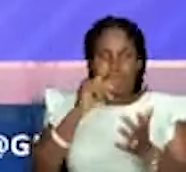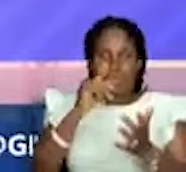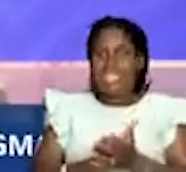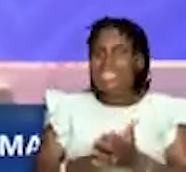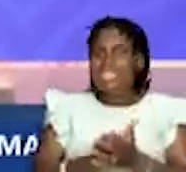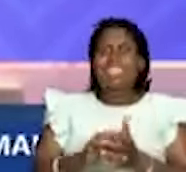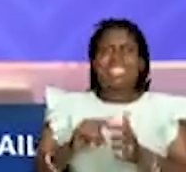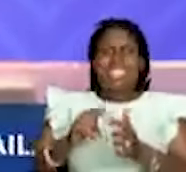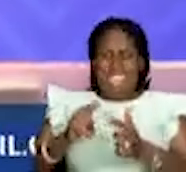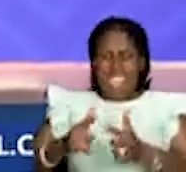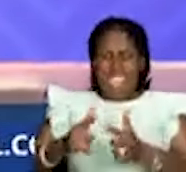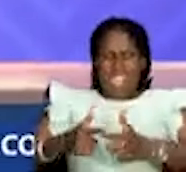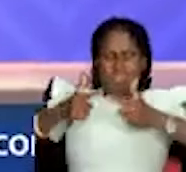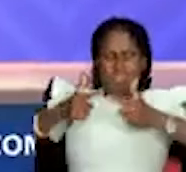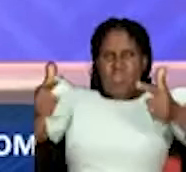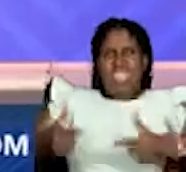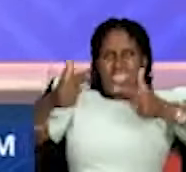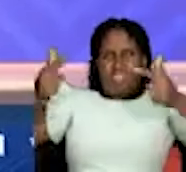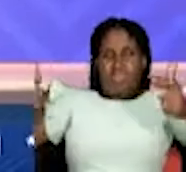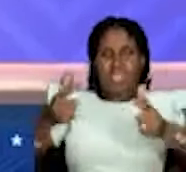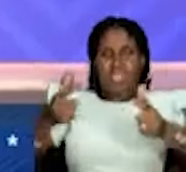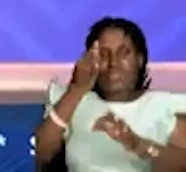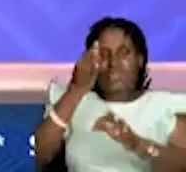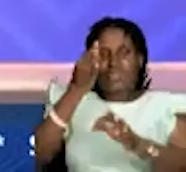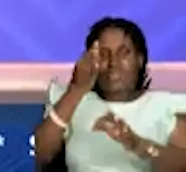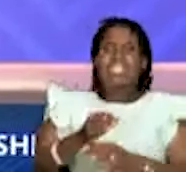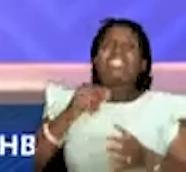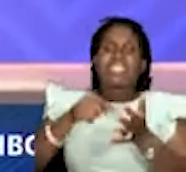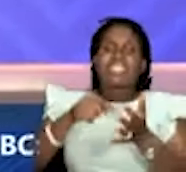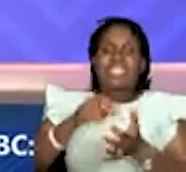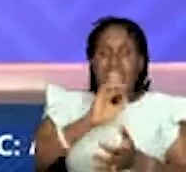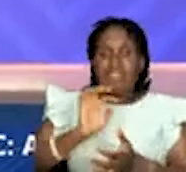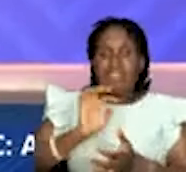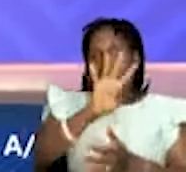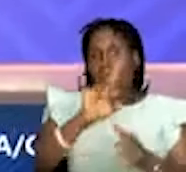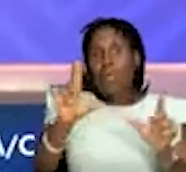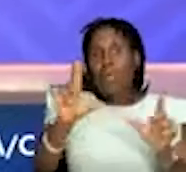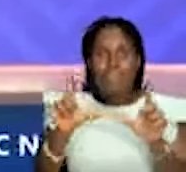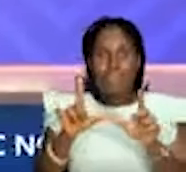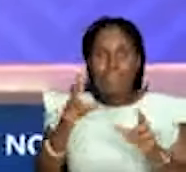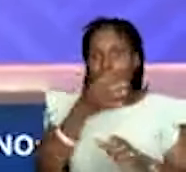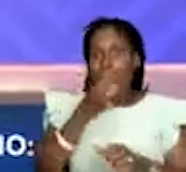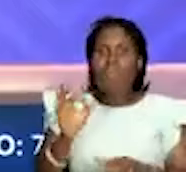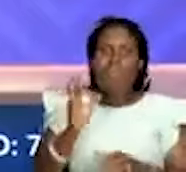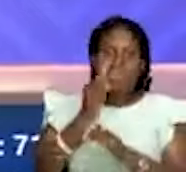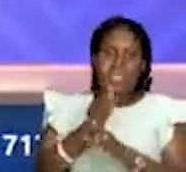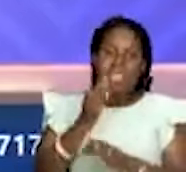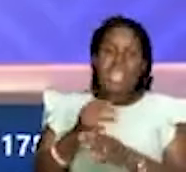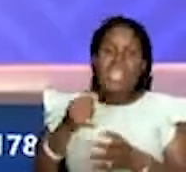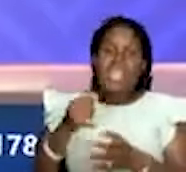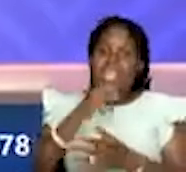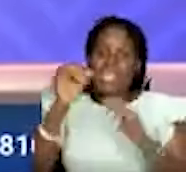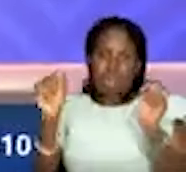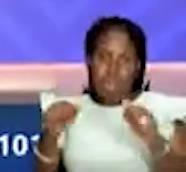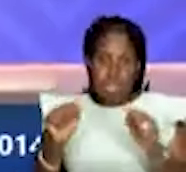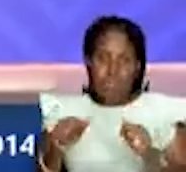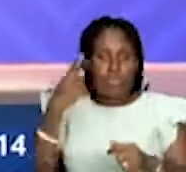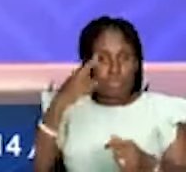faith. These are the four levels of faith that the Bible captures. That it is possible for a believer to have zero